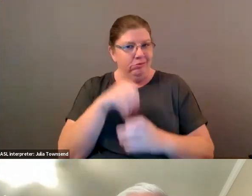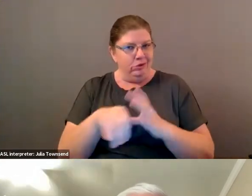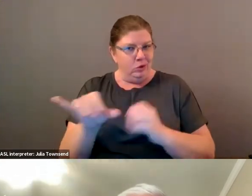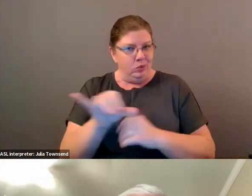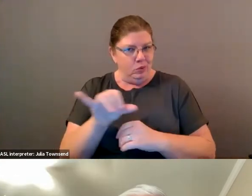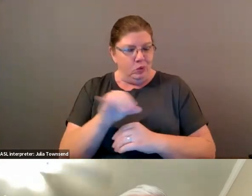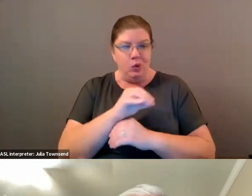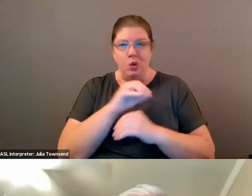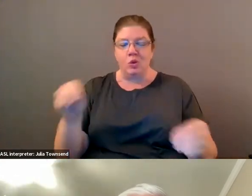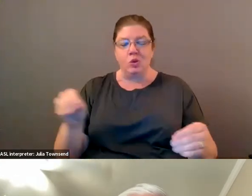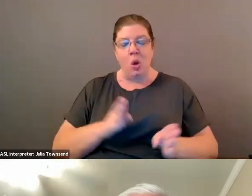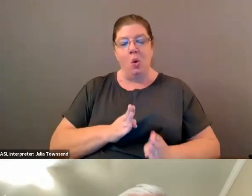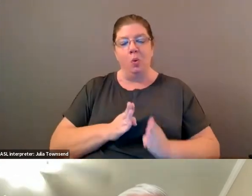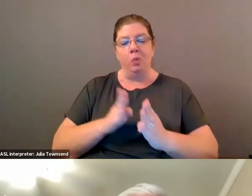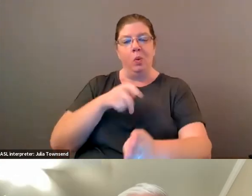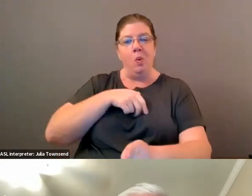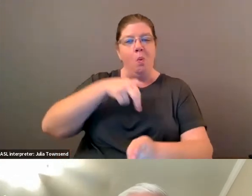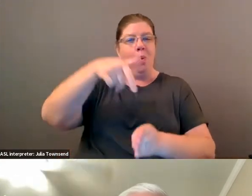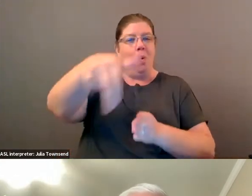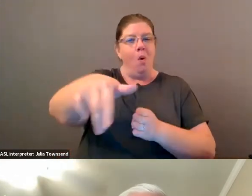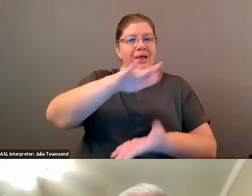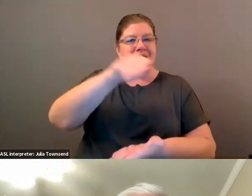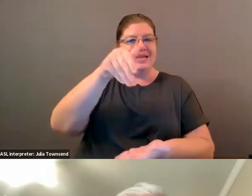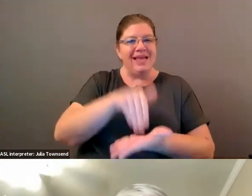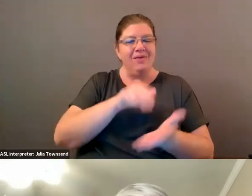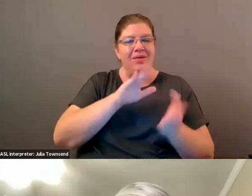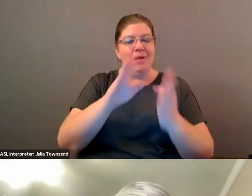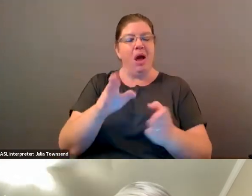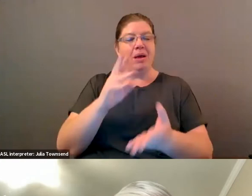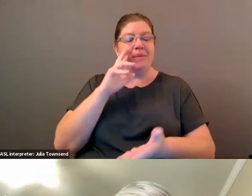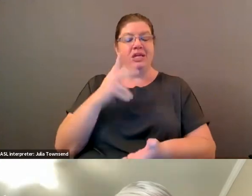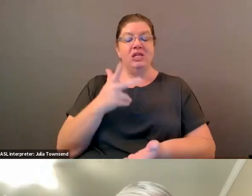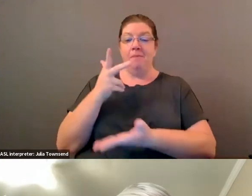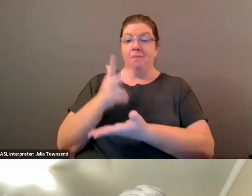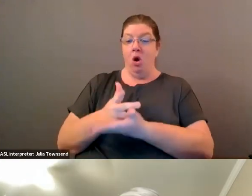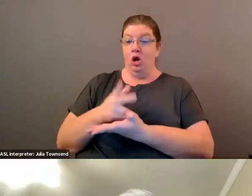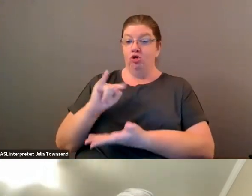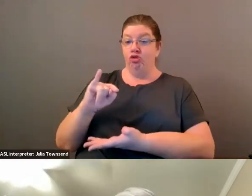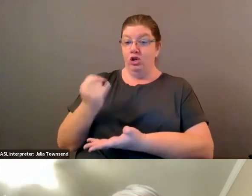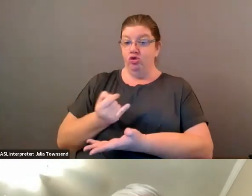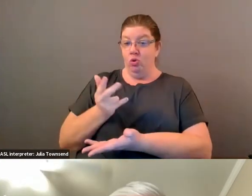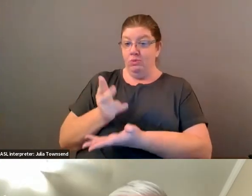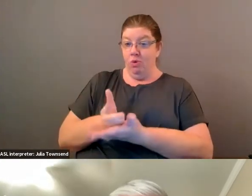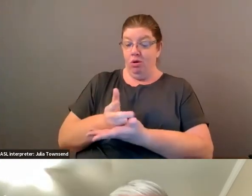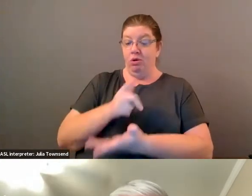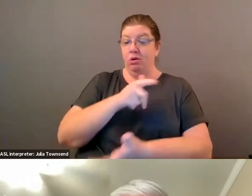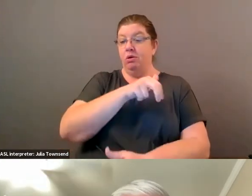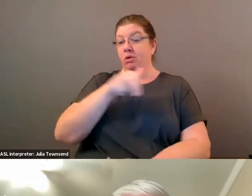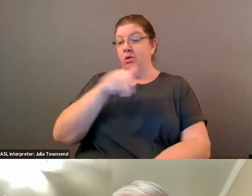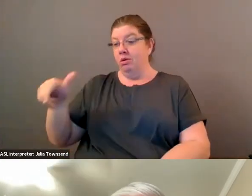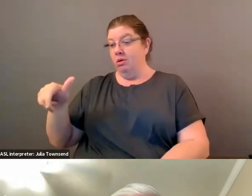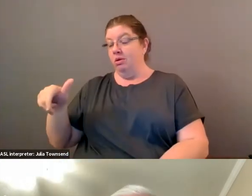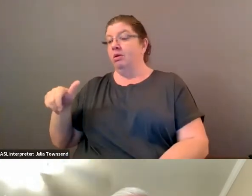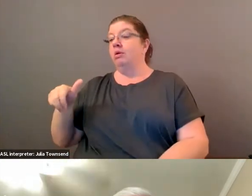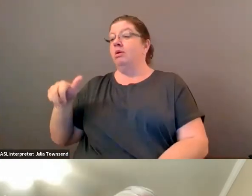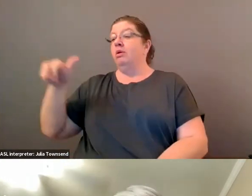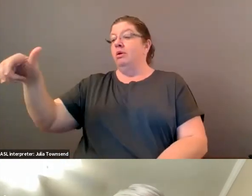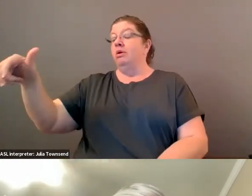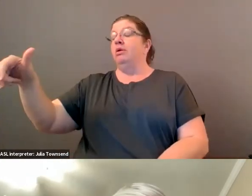is no crosswalk in the center of that block, which means families have to park in the Trader Joe's, walk to Milpas, down to Milpas